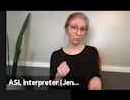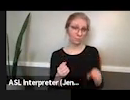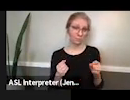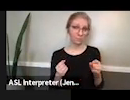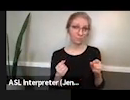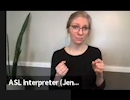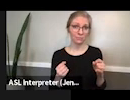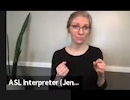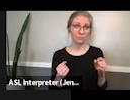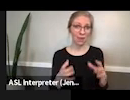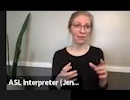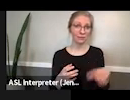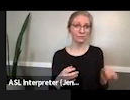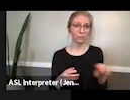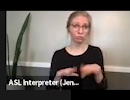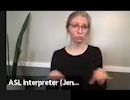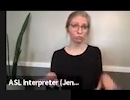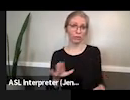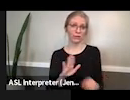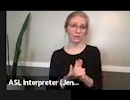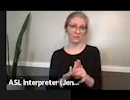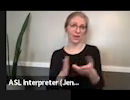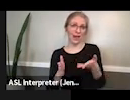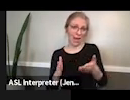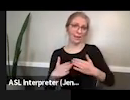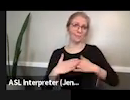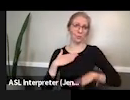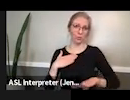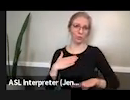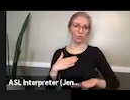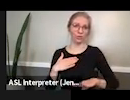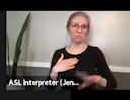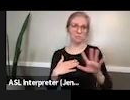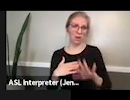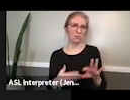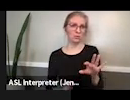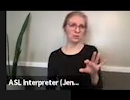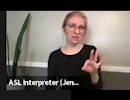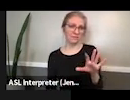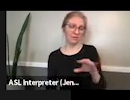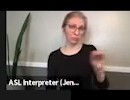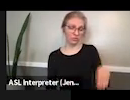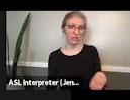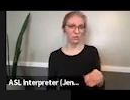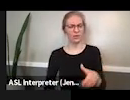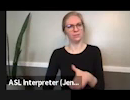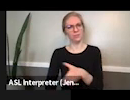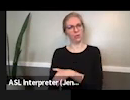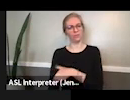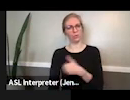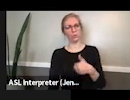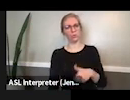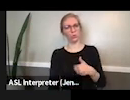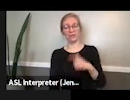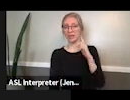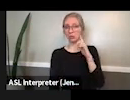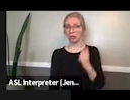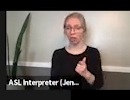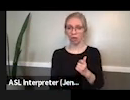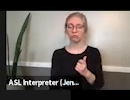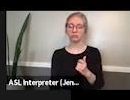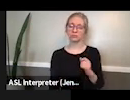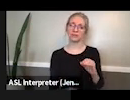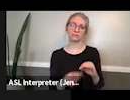That's powerful, okay? That's powerful. So we have to keep this up. Hearing loss is the #1